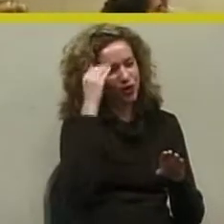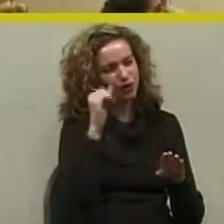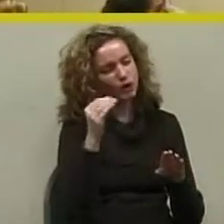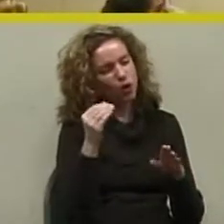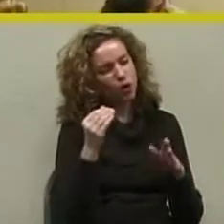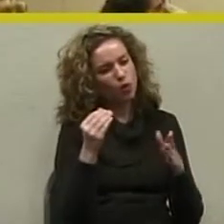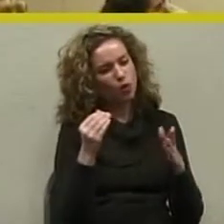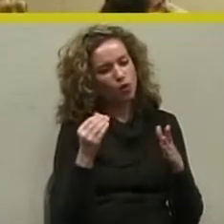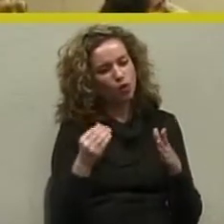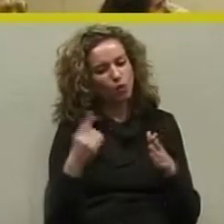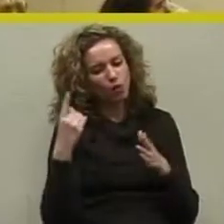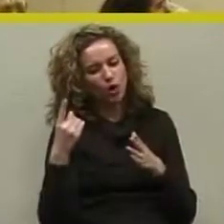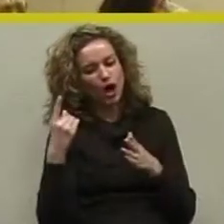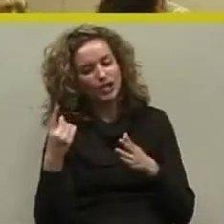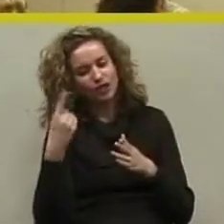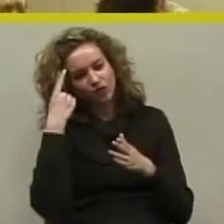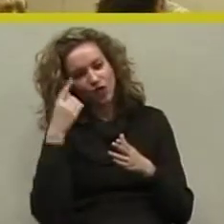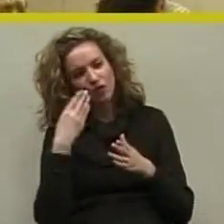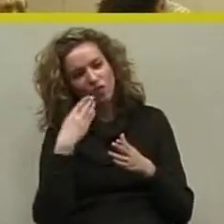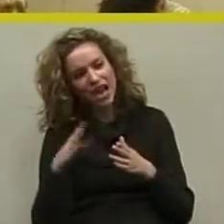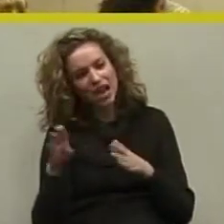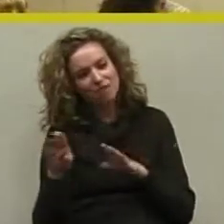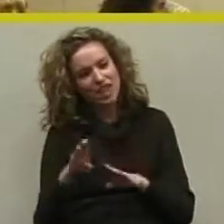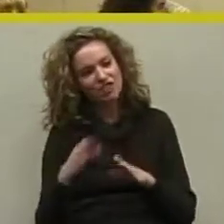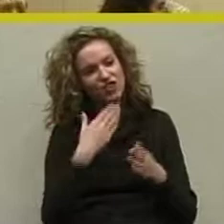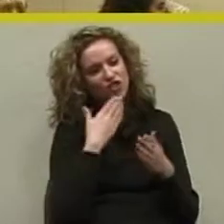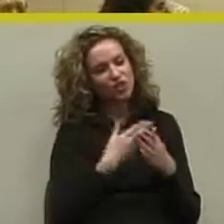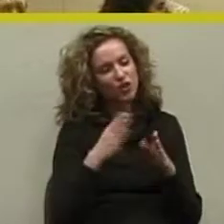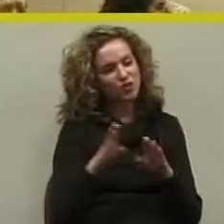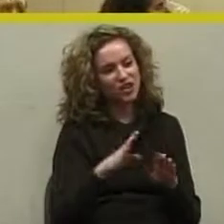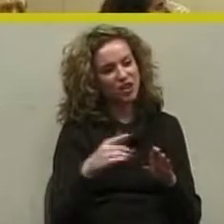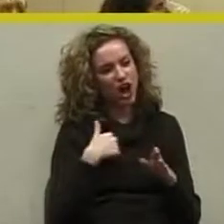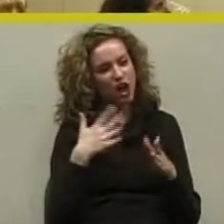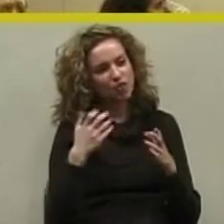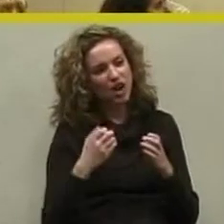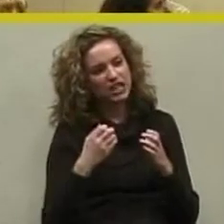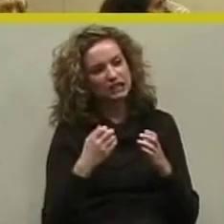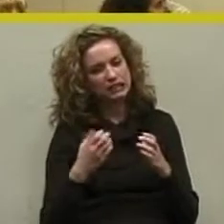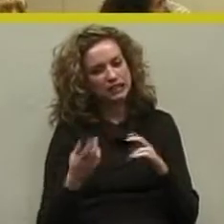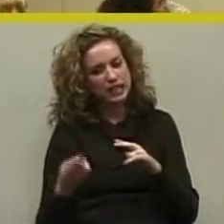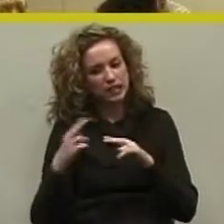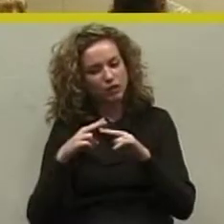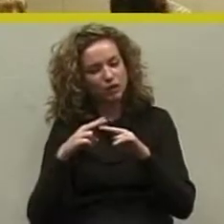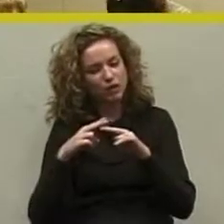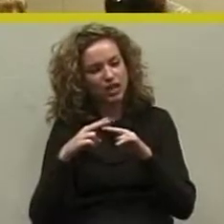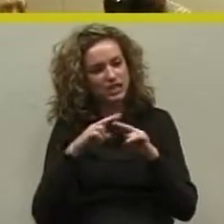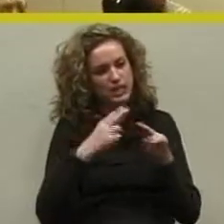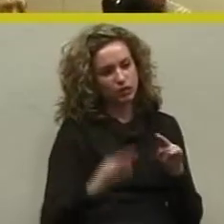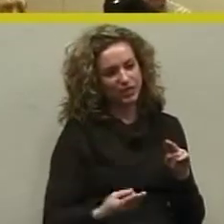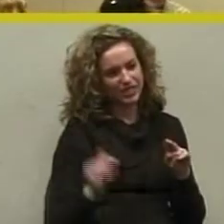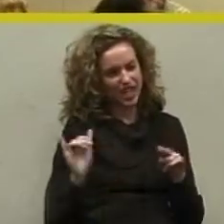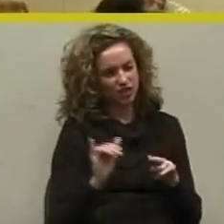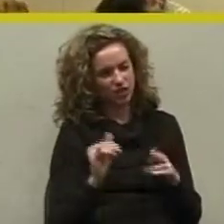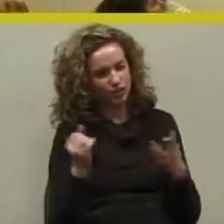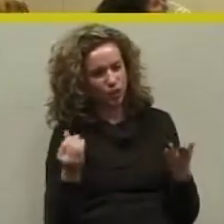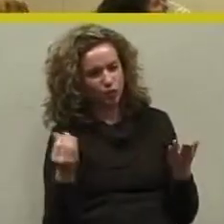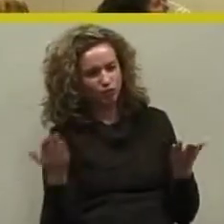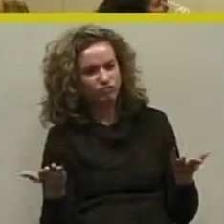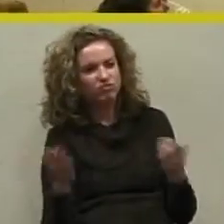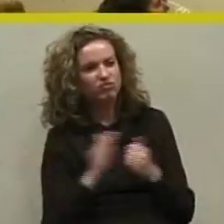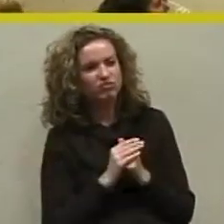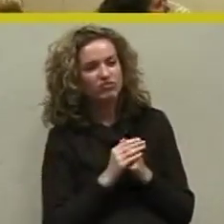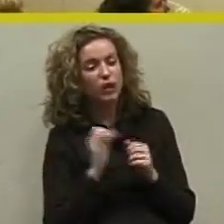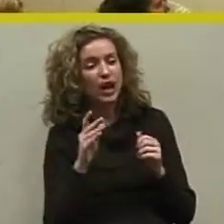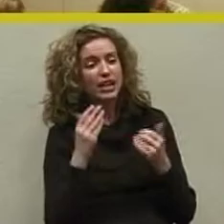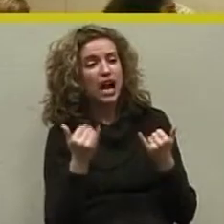bad behavior is, this is what the current good behavior is. I want to increase this one, decrease this one. All right? Okay. One last